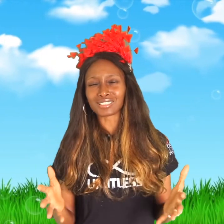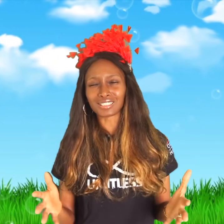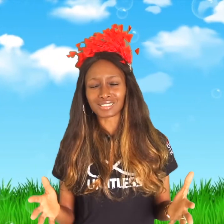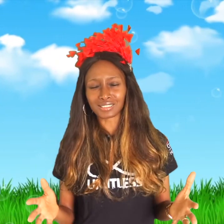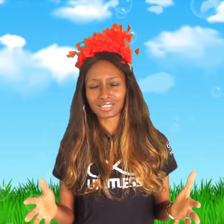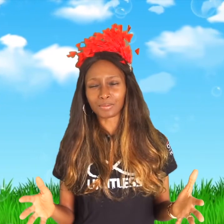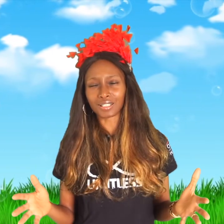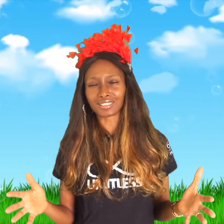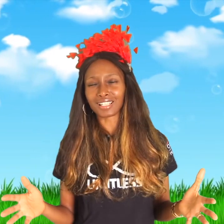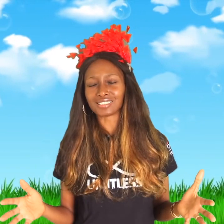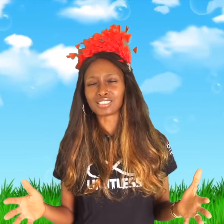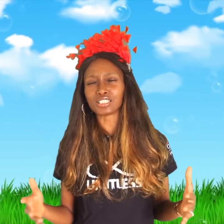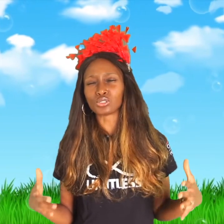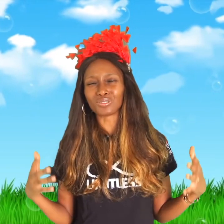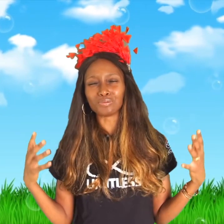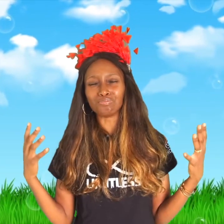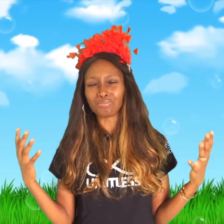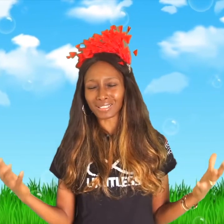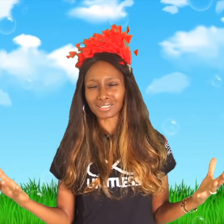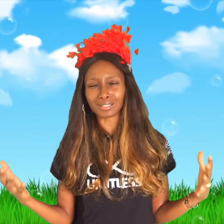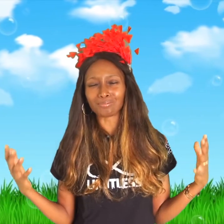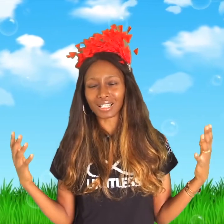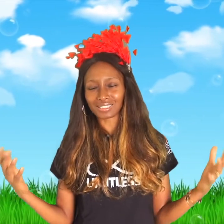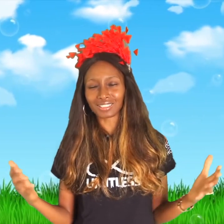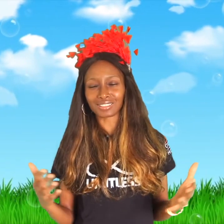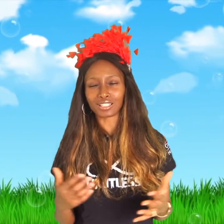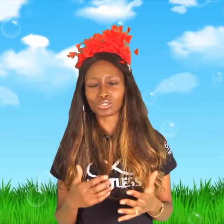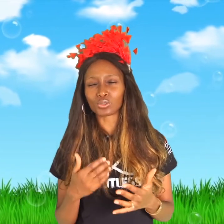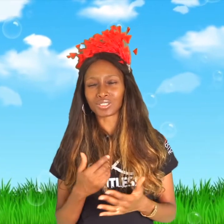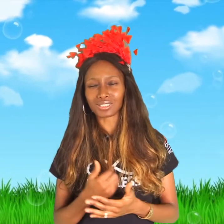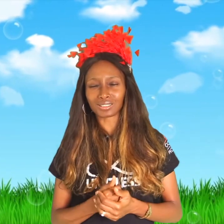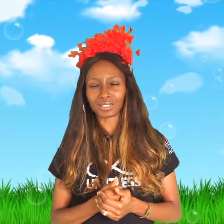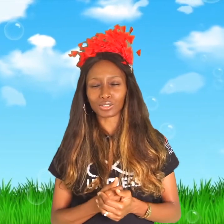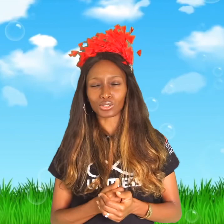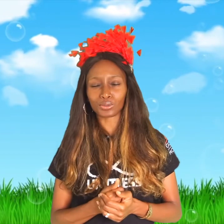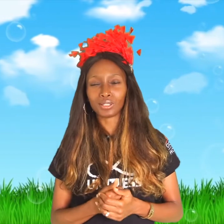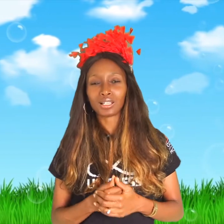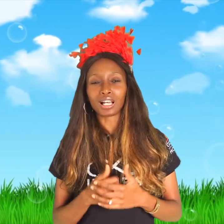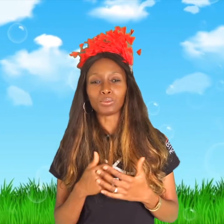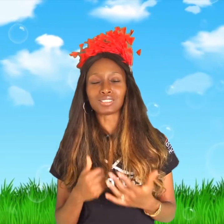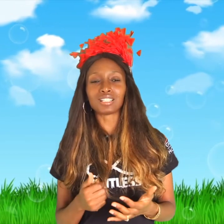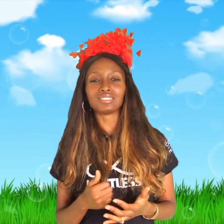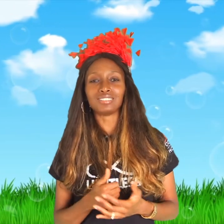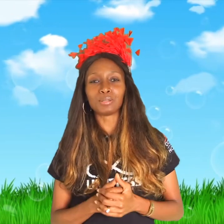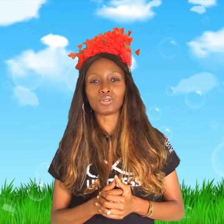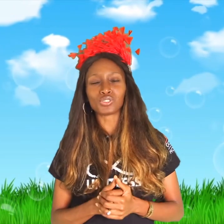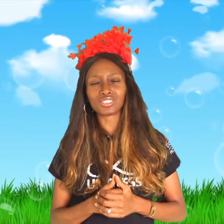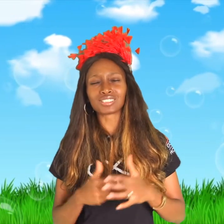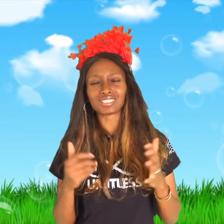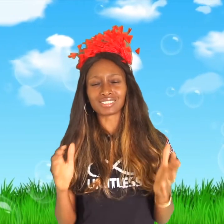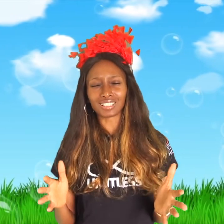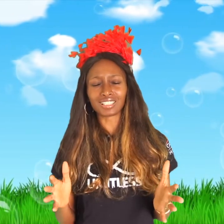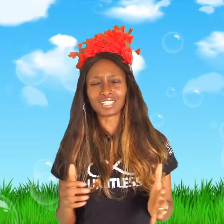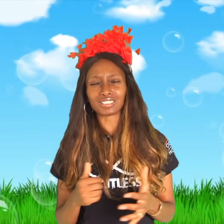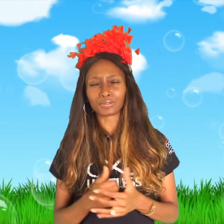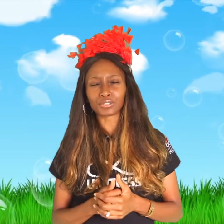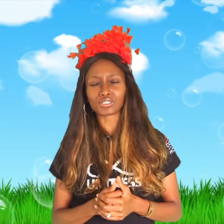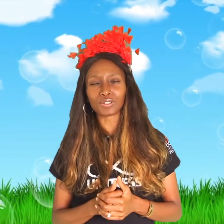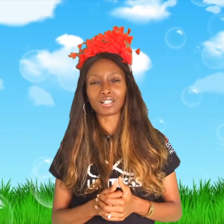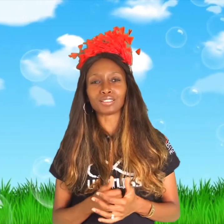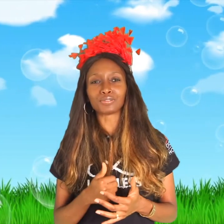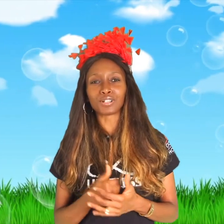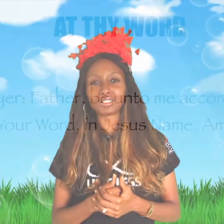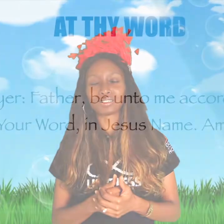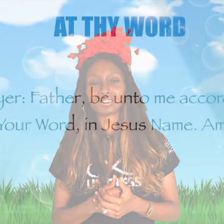even things that seem like they existed to even better and mightier things. Lord, we say thank You. And we say in the name of Jesus, has declared in the